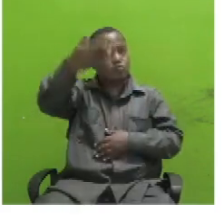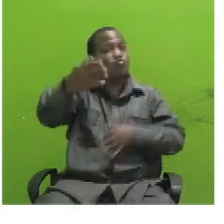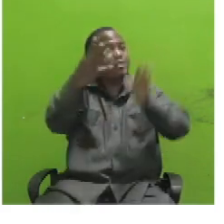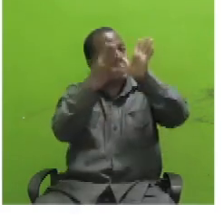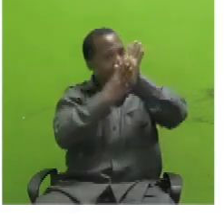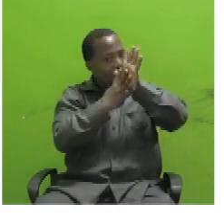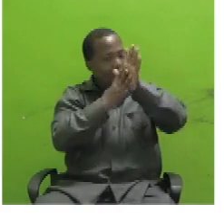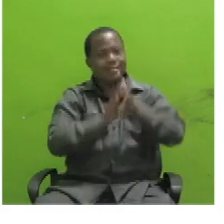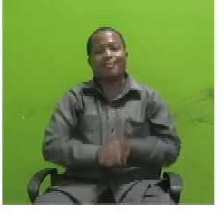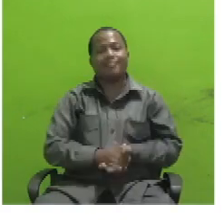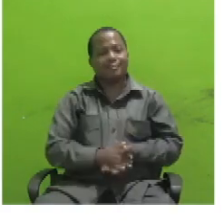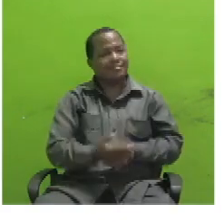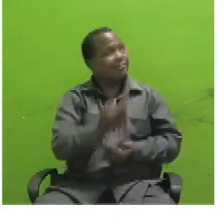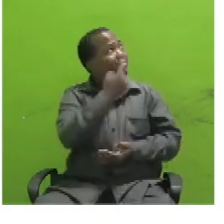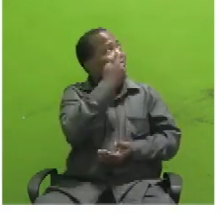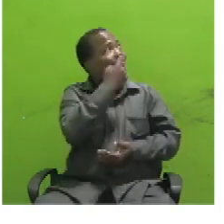8:45.